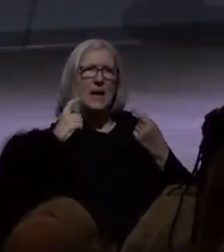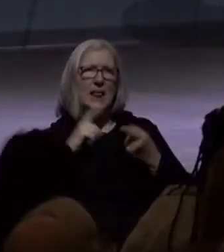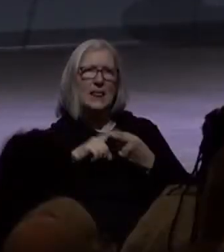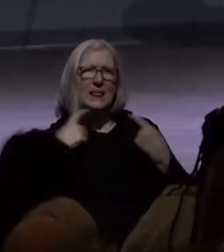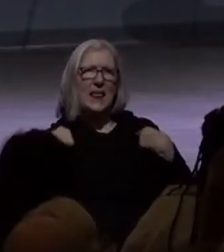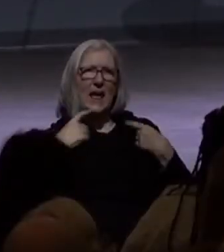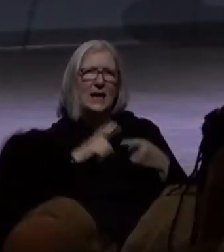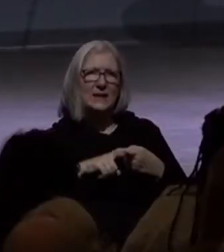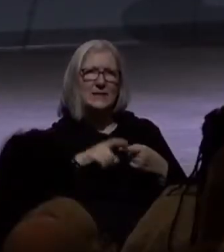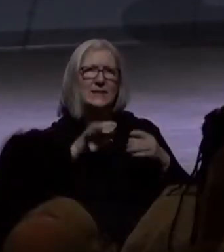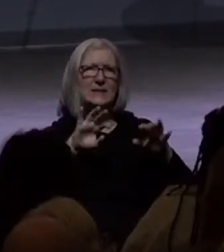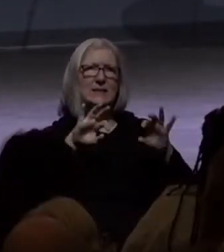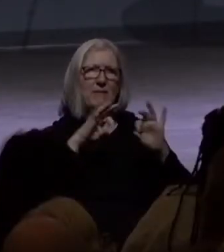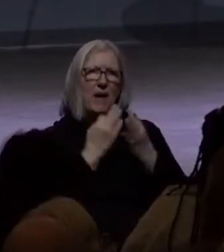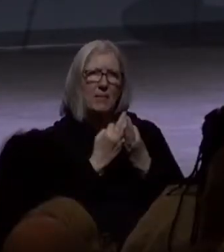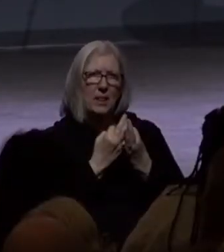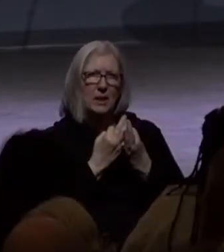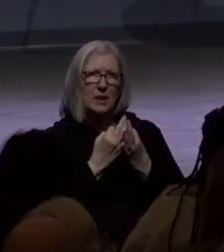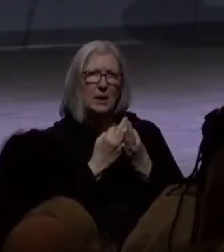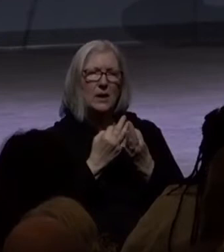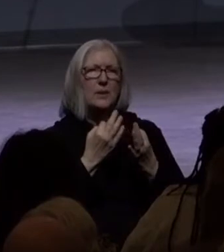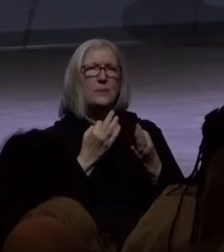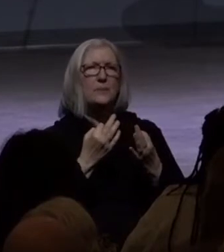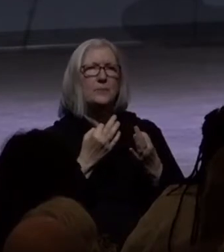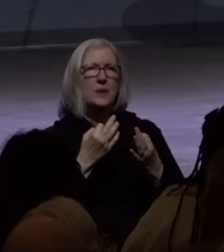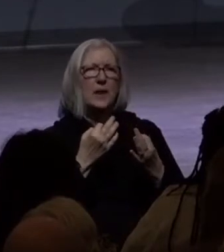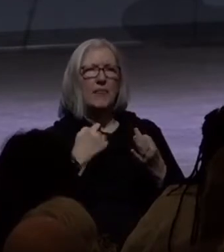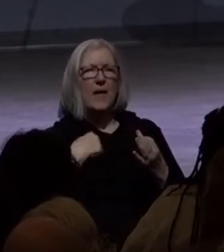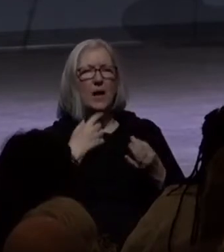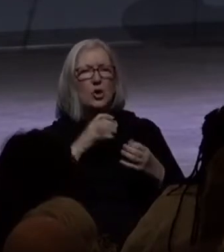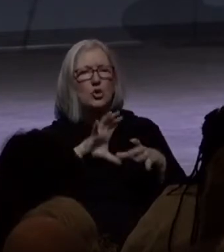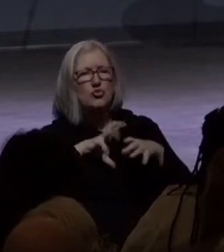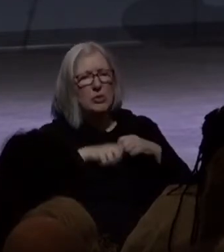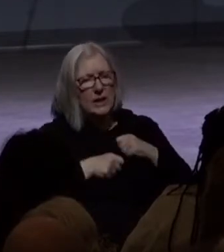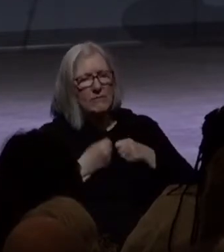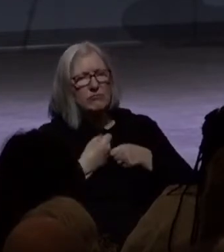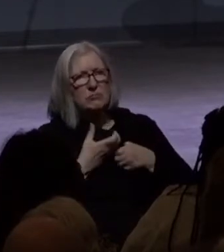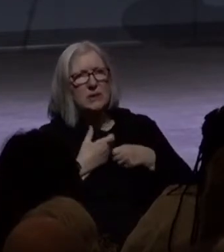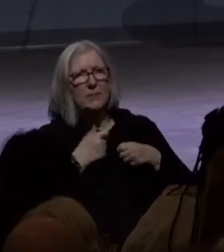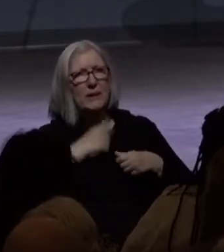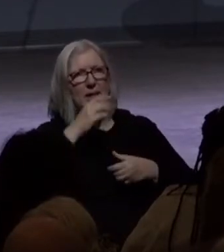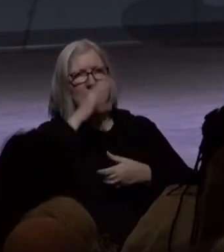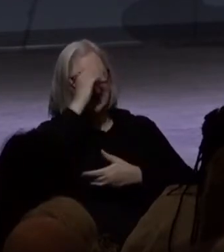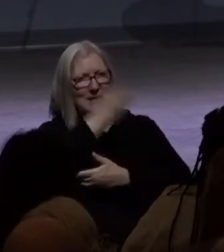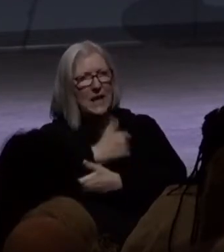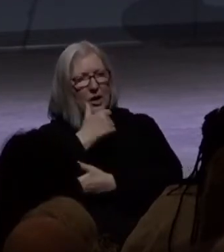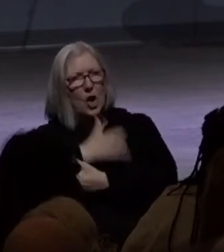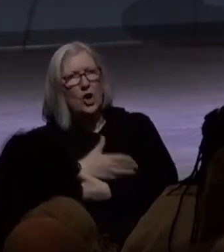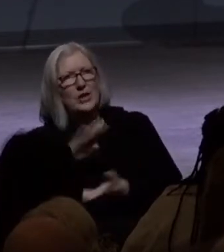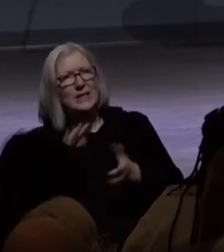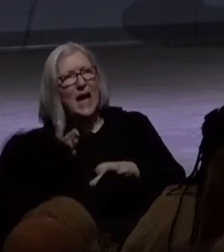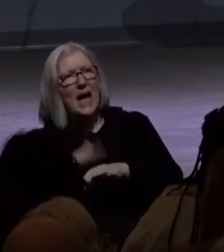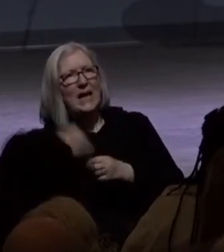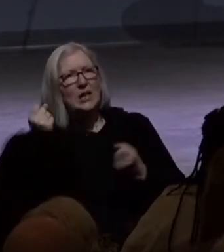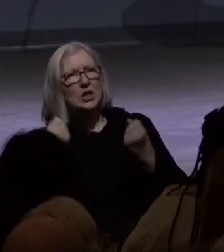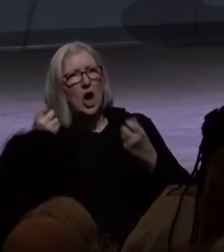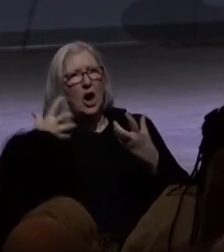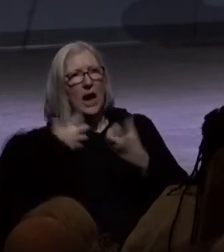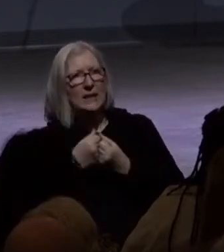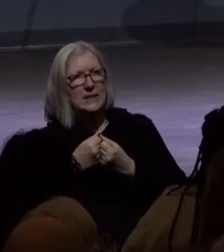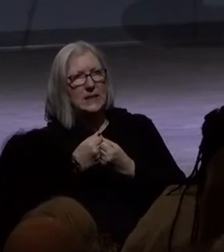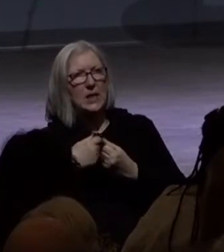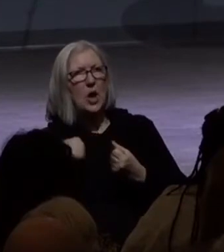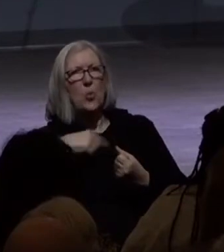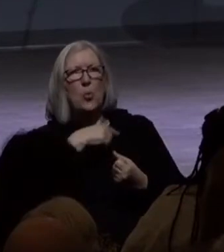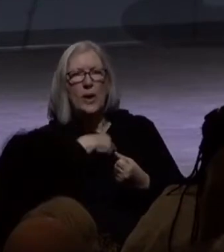their grief. I can remember standing in that booth because a son and a daughter had died in a car accident. We hosted the funeral, and this